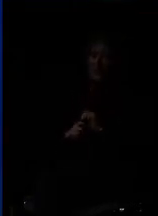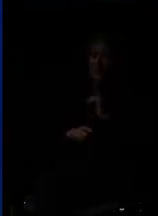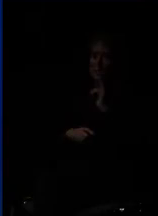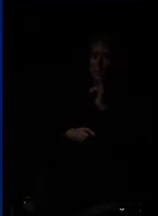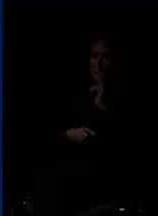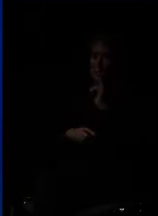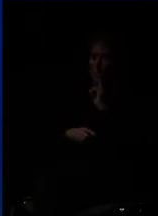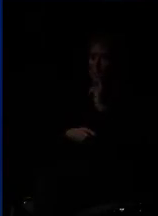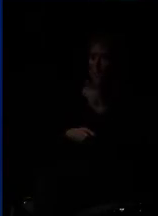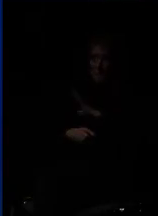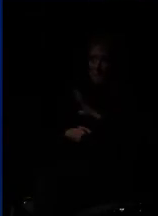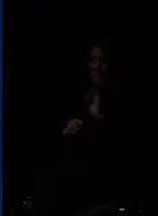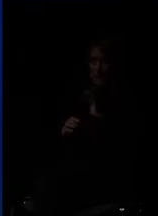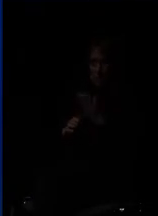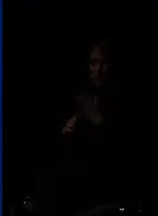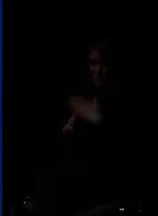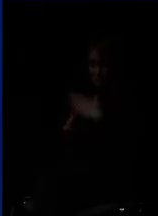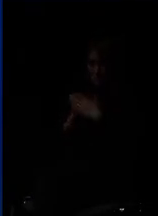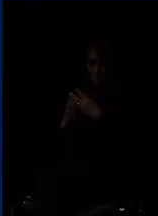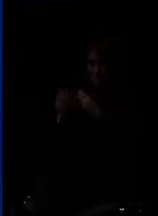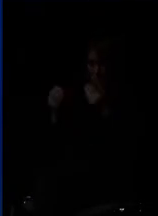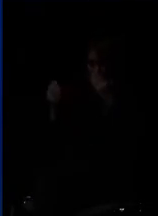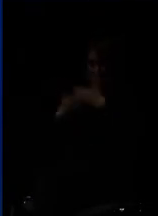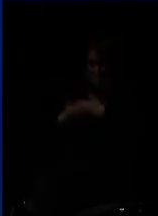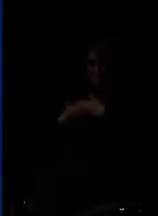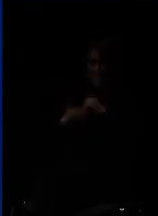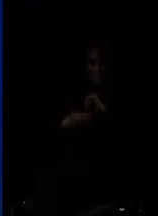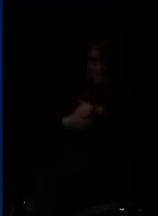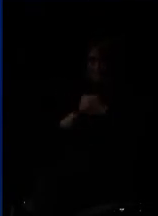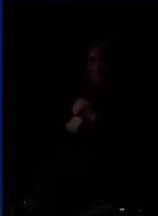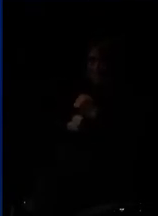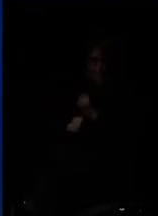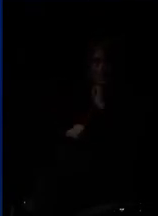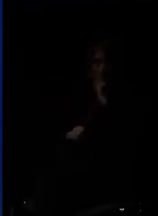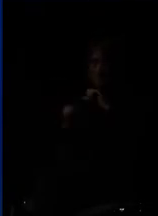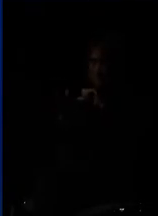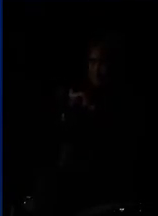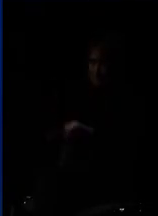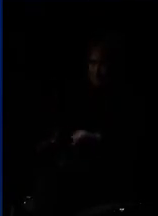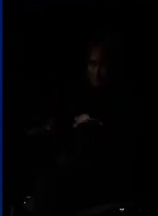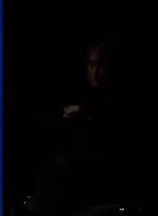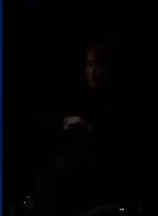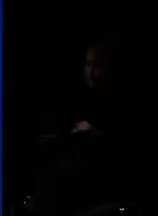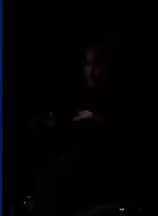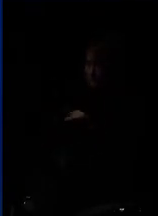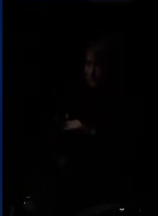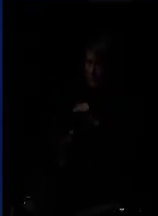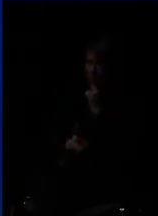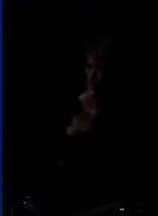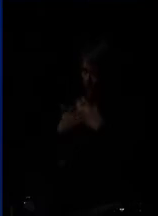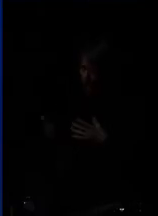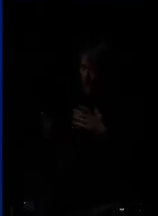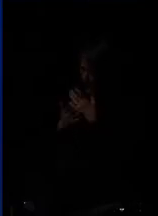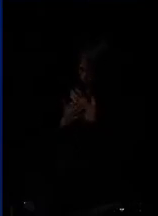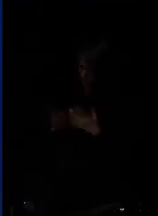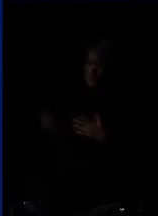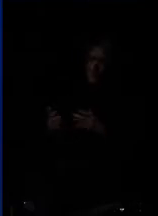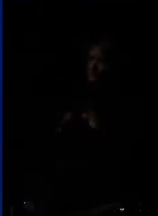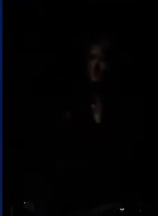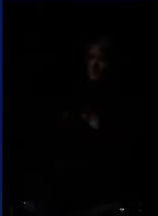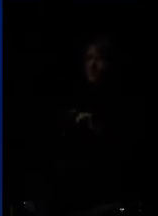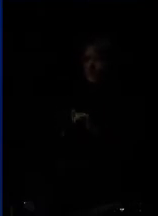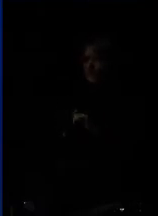if we hadn't gotten that original material on the night, it would have been, probably it would have had to have been a lots of full CG that nobody